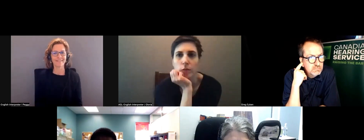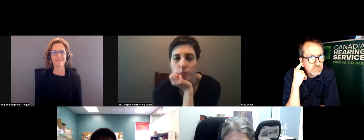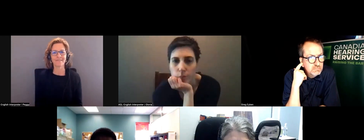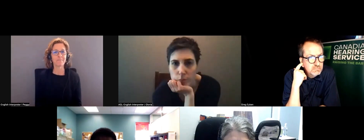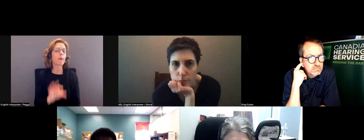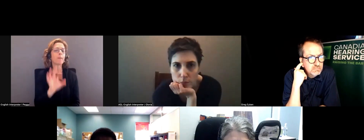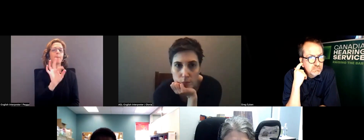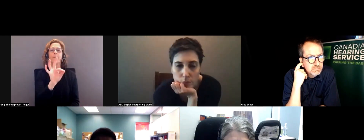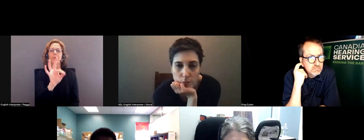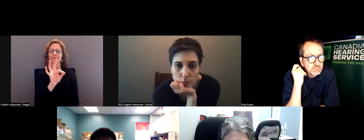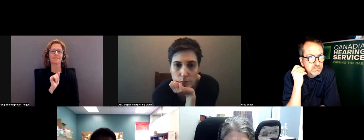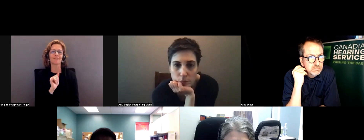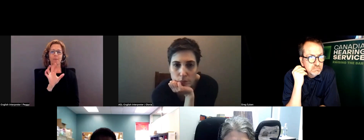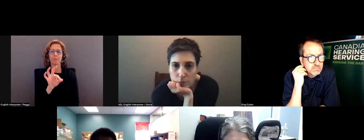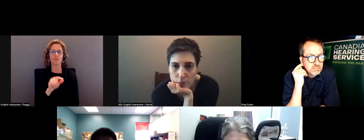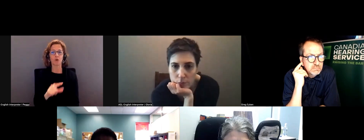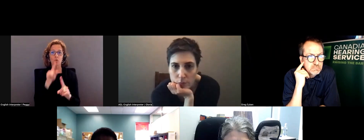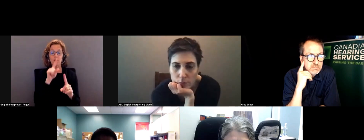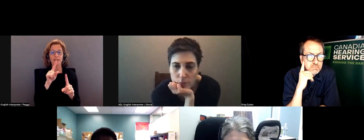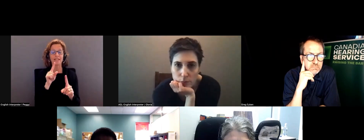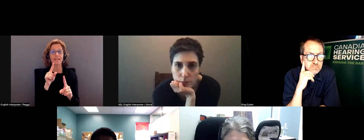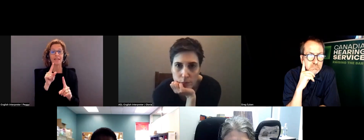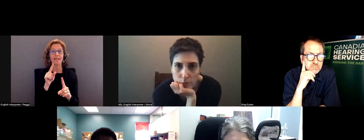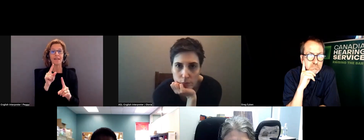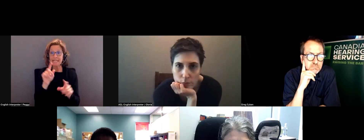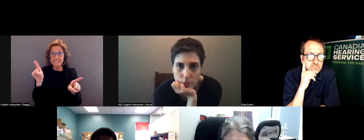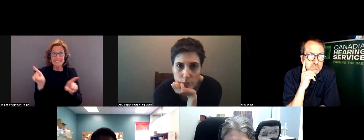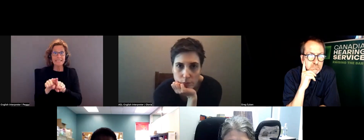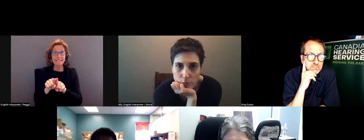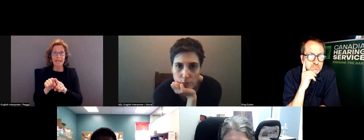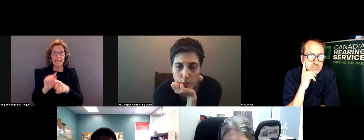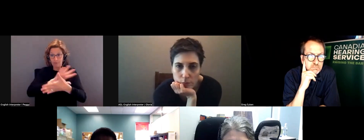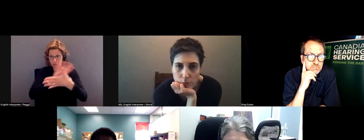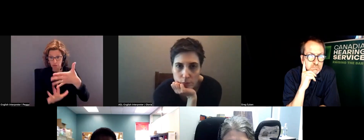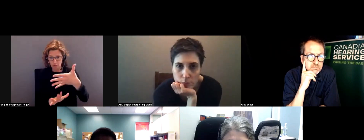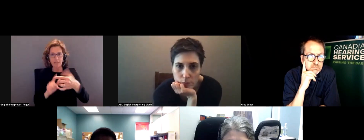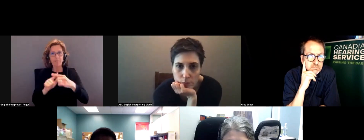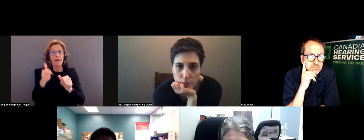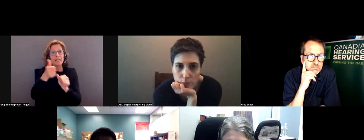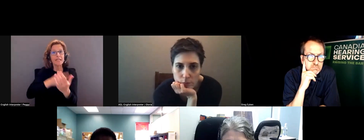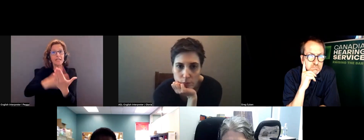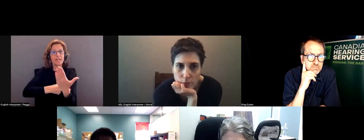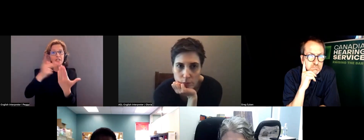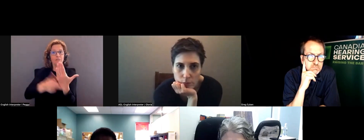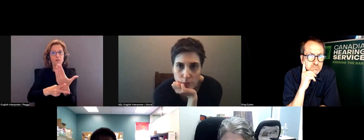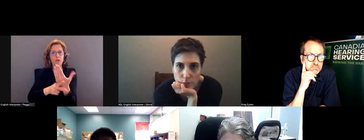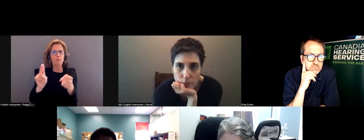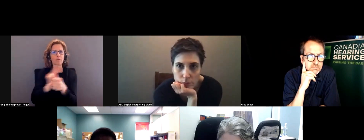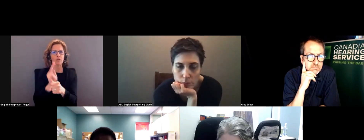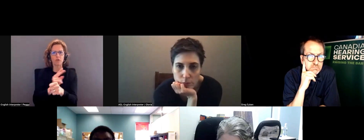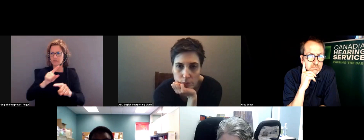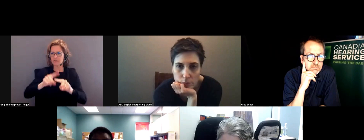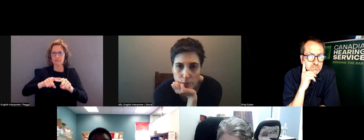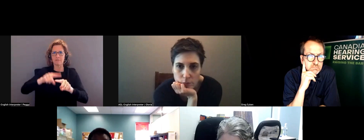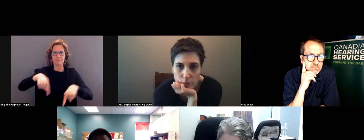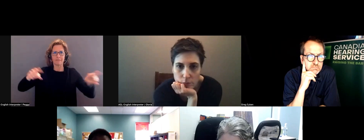Perfect. It's amazing to see how different programs use different tools. And sometimes when we get asked what's better, it's really hard to answer because it